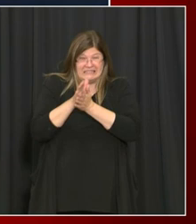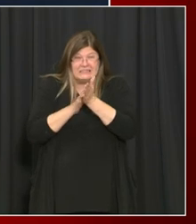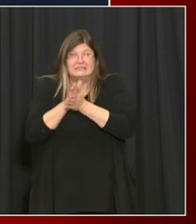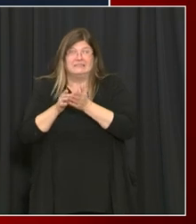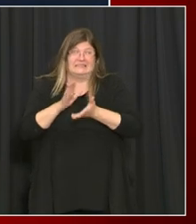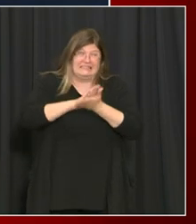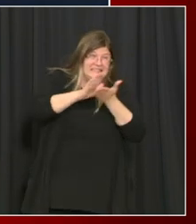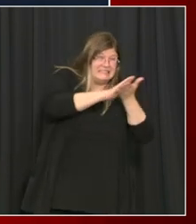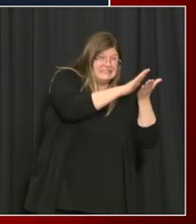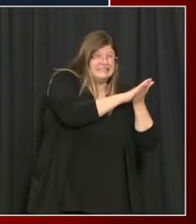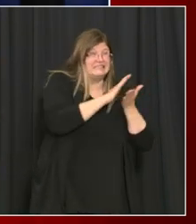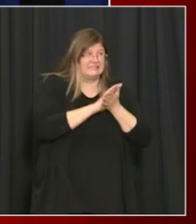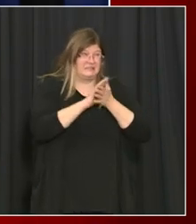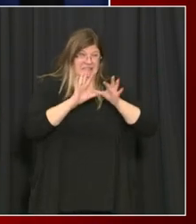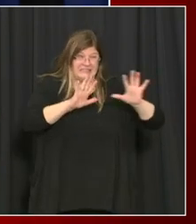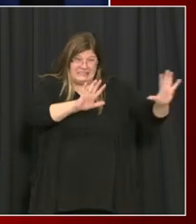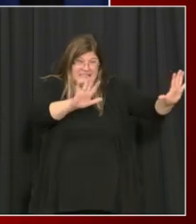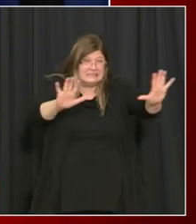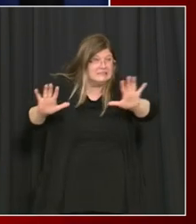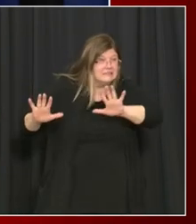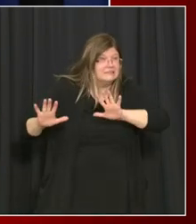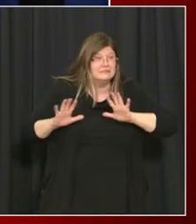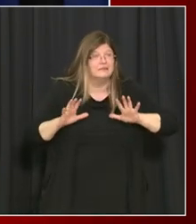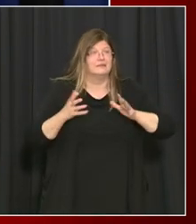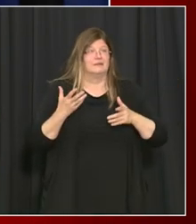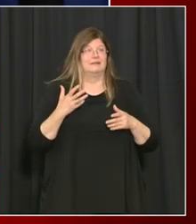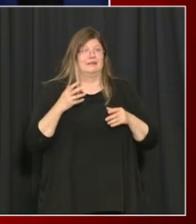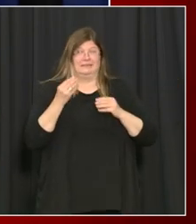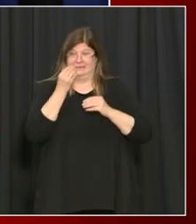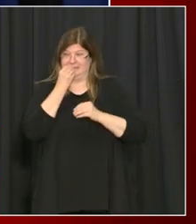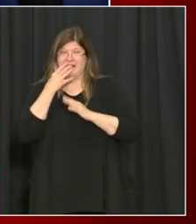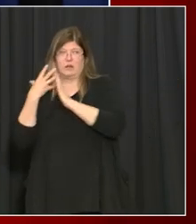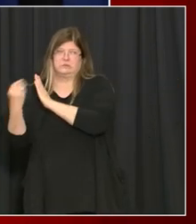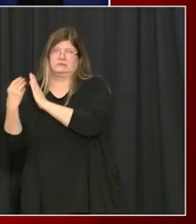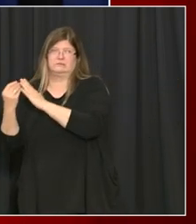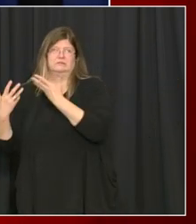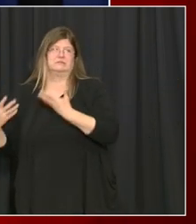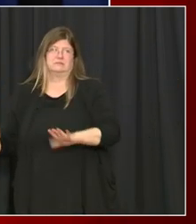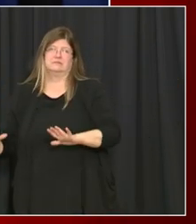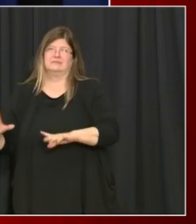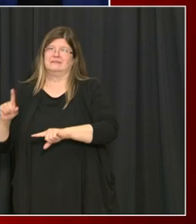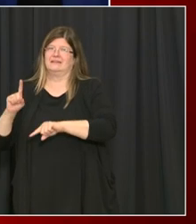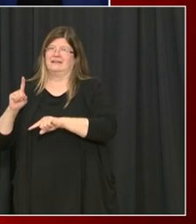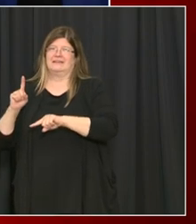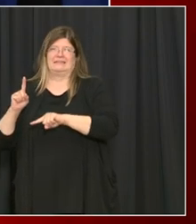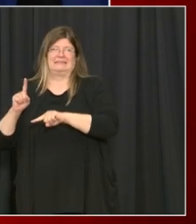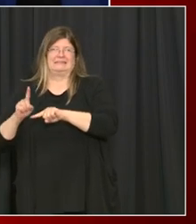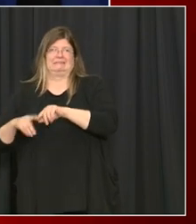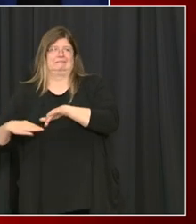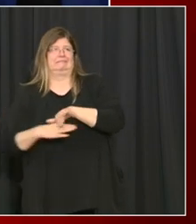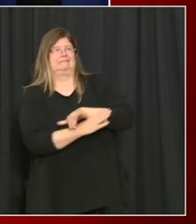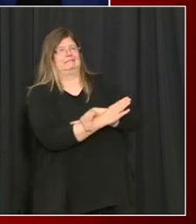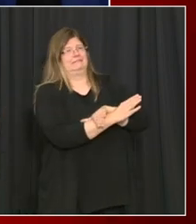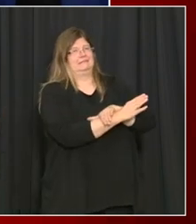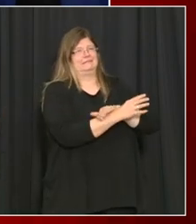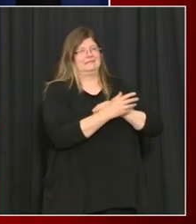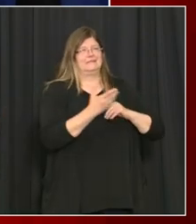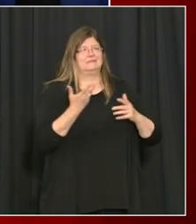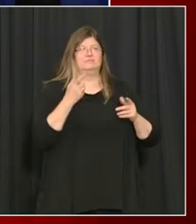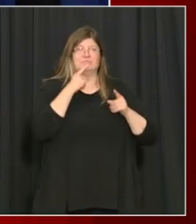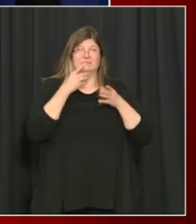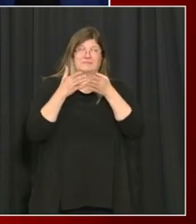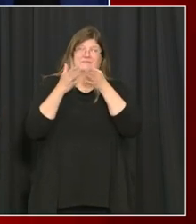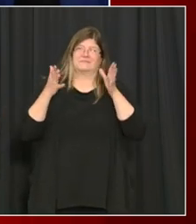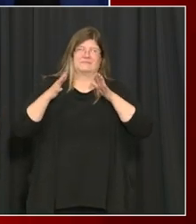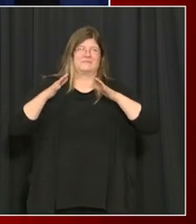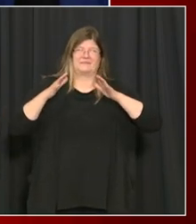the layout and where outdoor dining currently exists. It does not anticipate outdoor dining as being broadly defined